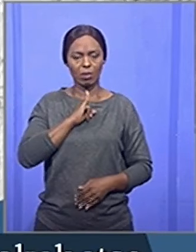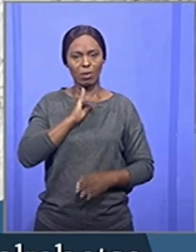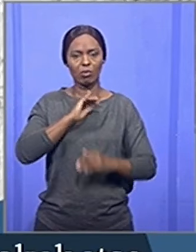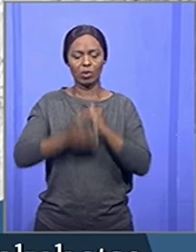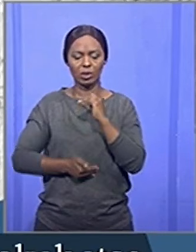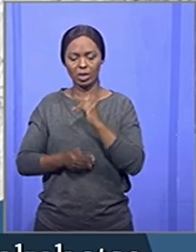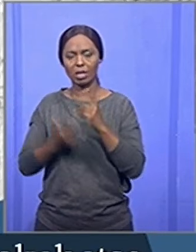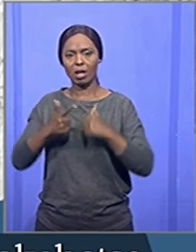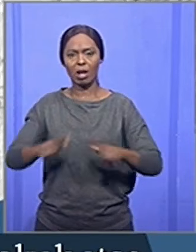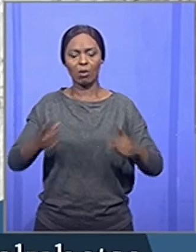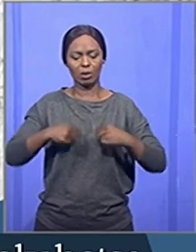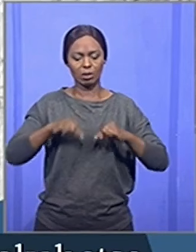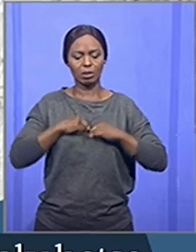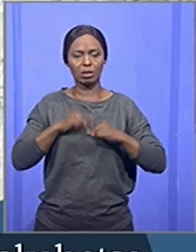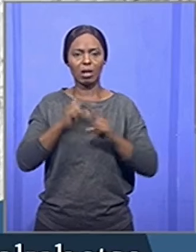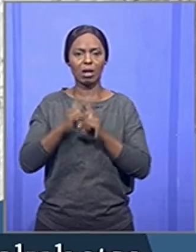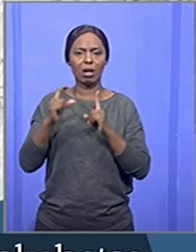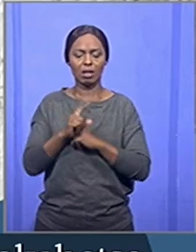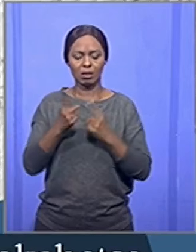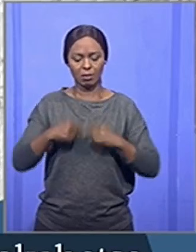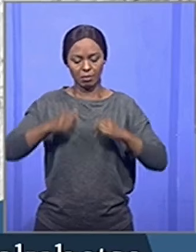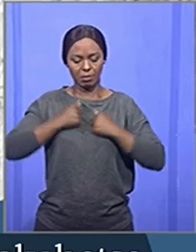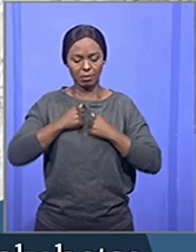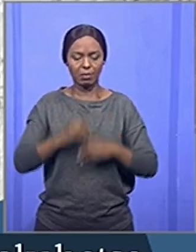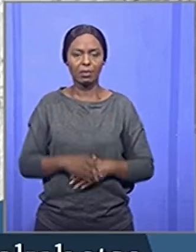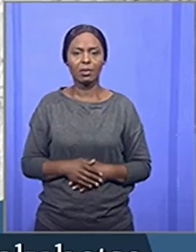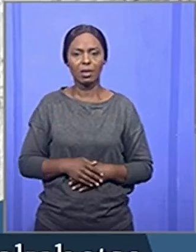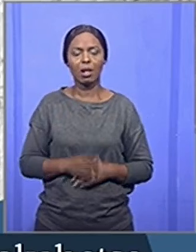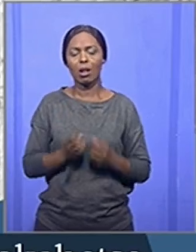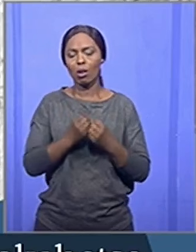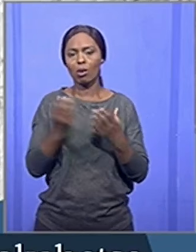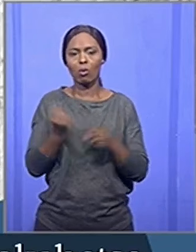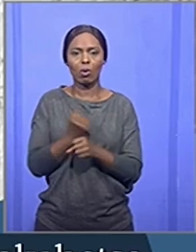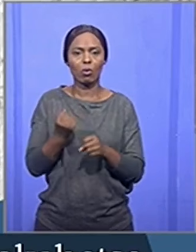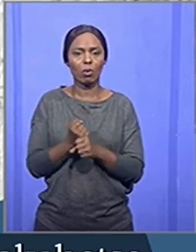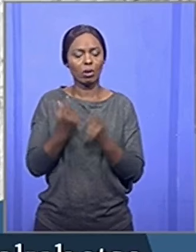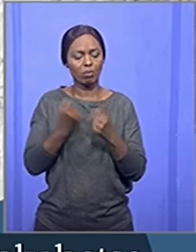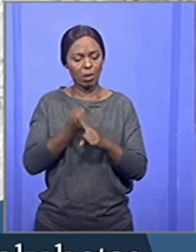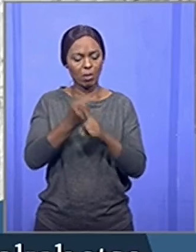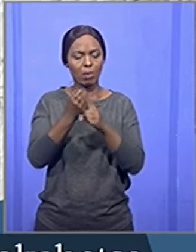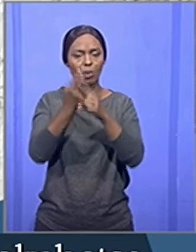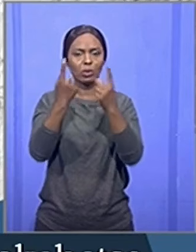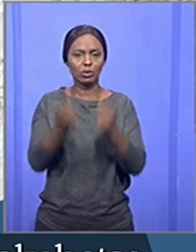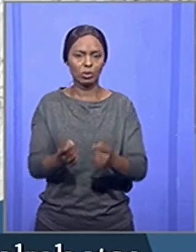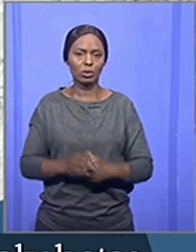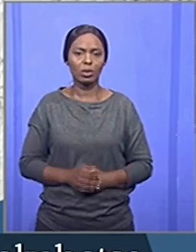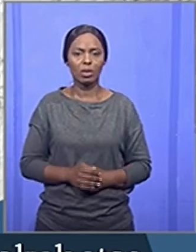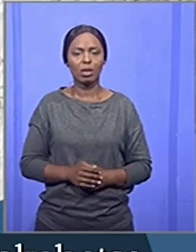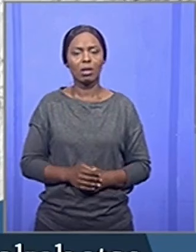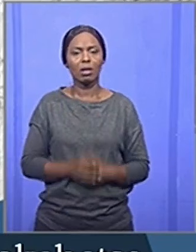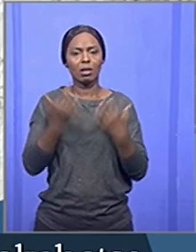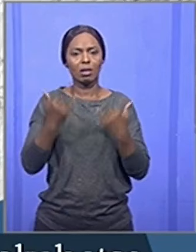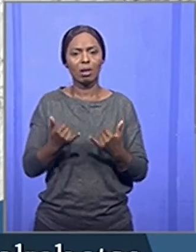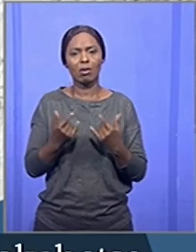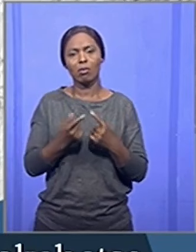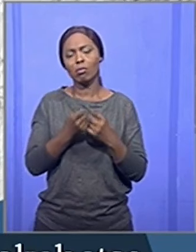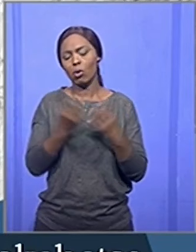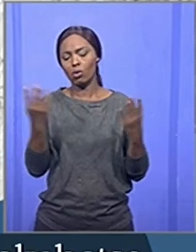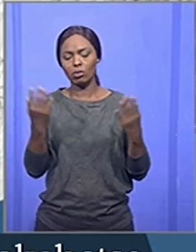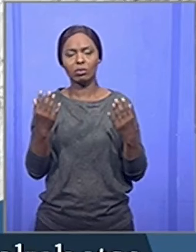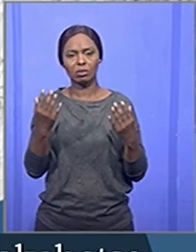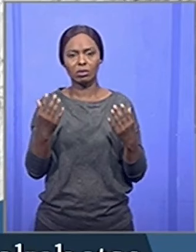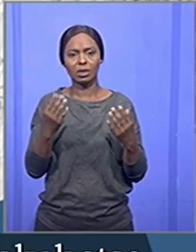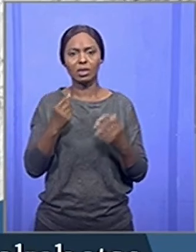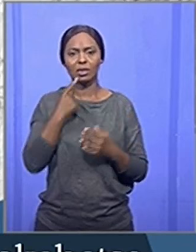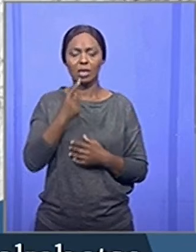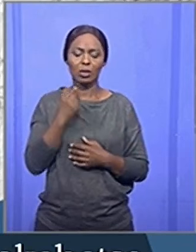tsa botswalle hodima moo mosebetsi o le mongata ntate wa ho hodisa Sesotho re ntse re hloka mareo a mangata a Sesotho hore Sesotho